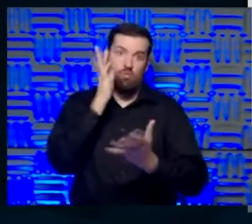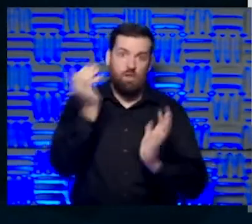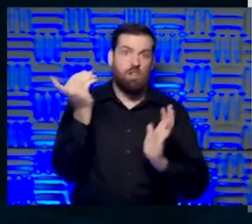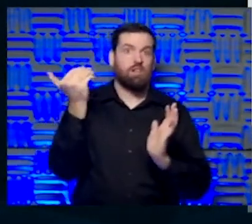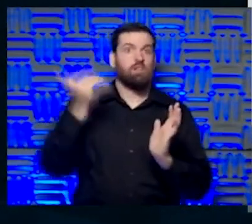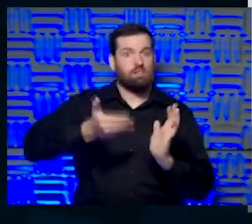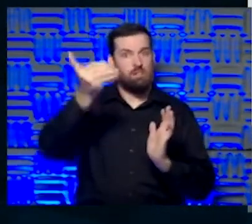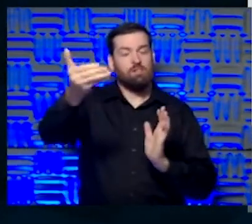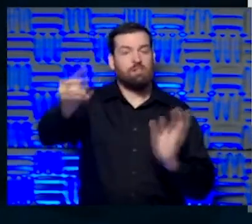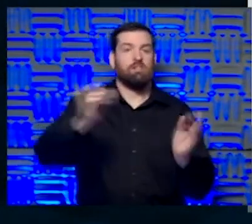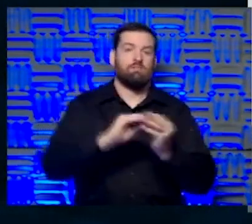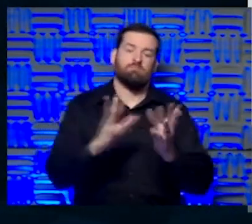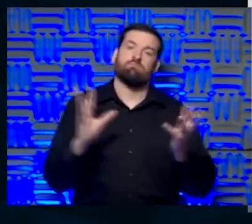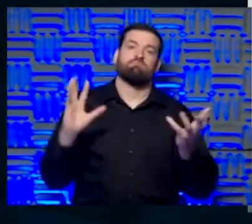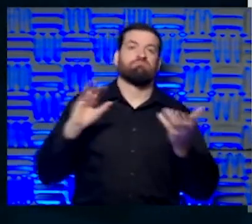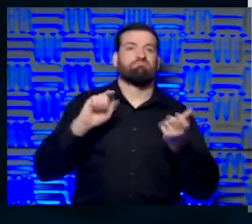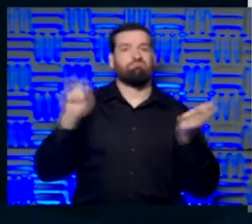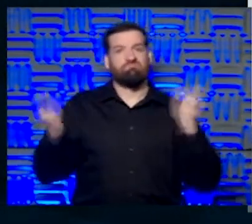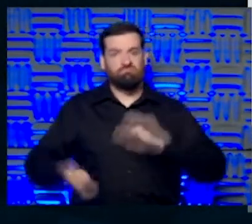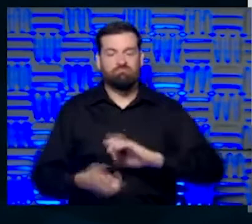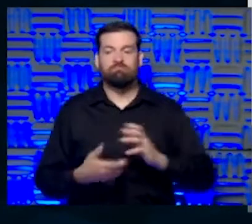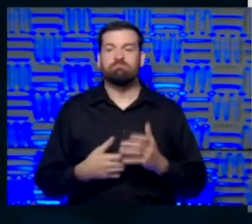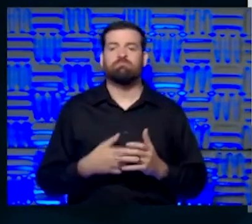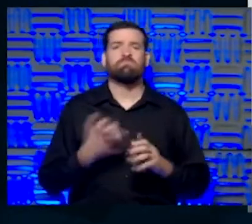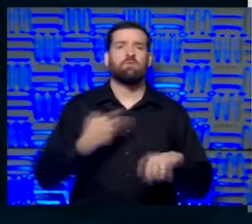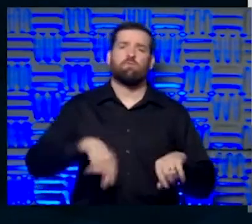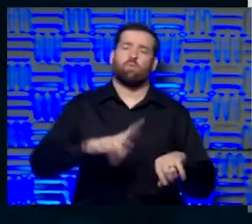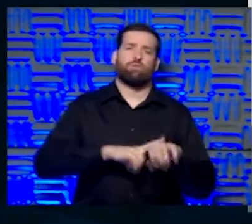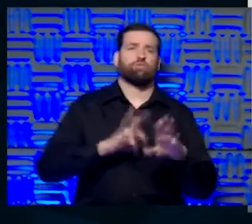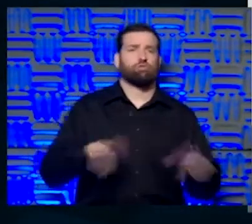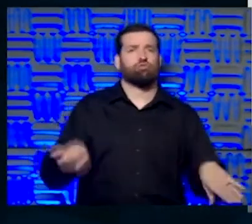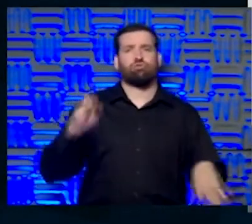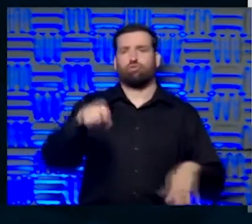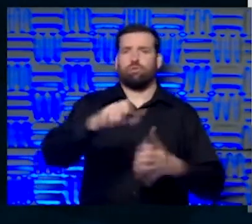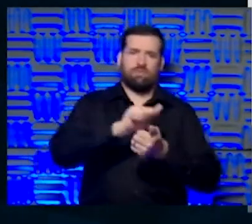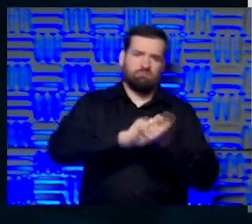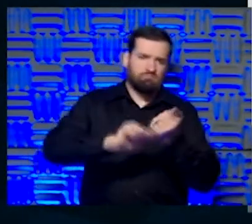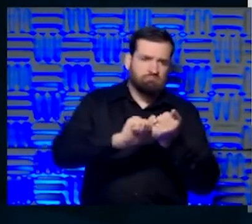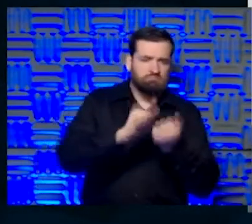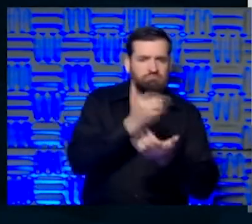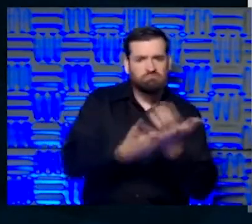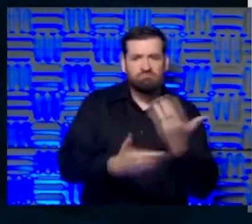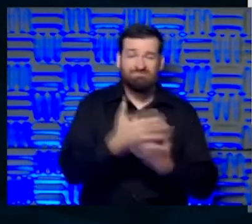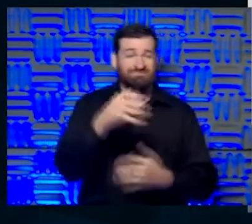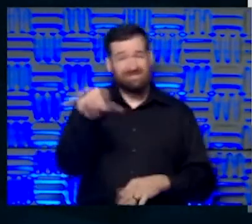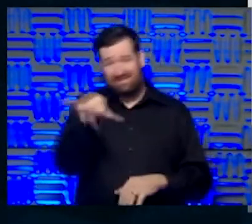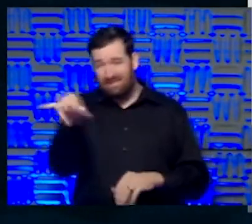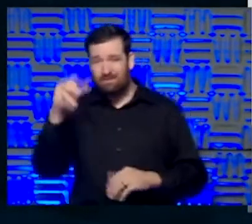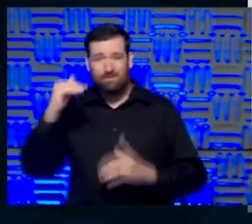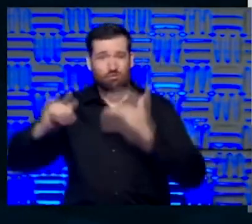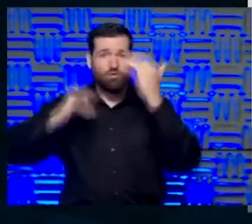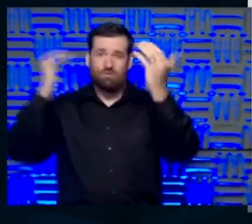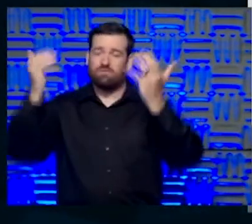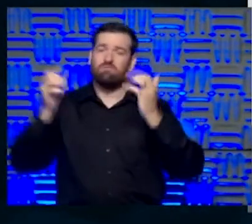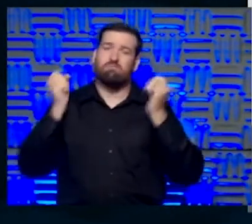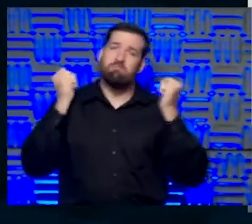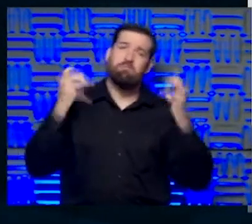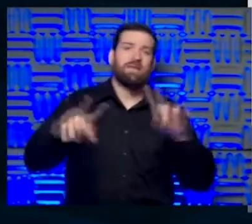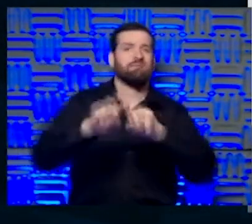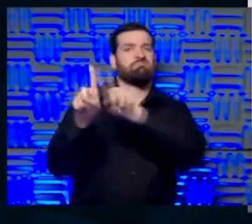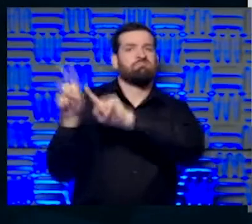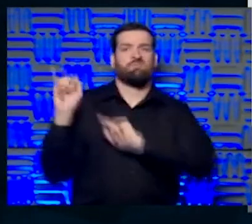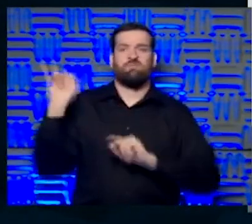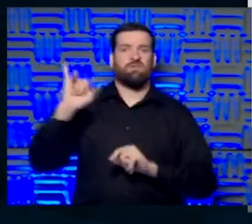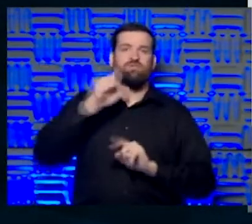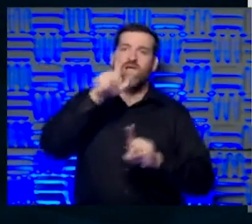will evolve. I think, of course, children should still be washing their hands, so should adults. I mean, there's many other infections that we can get